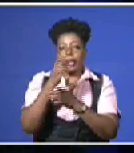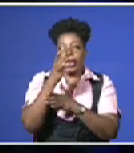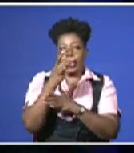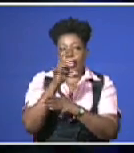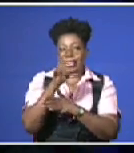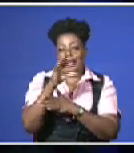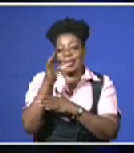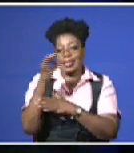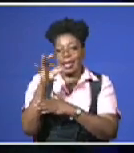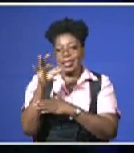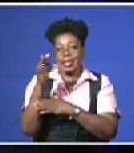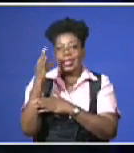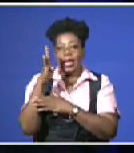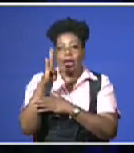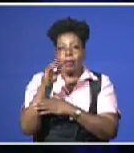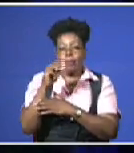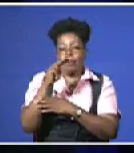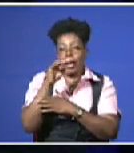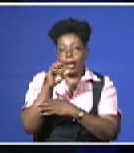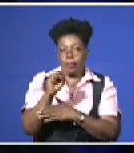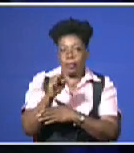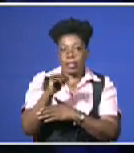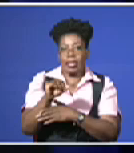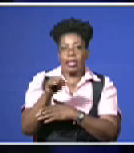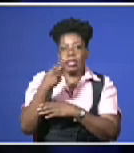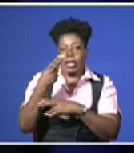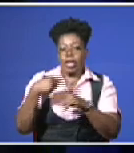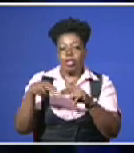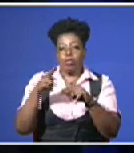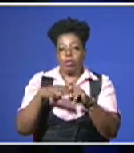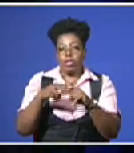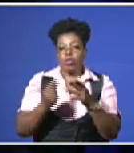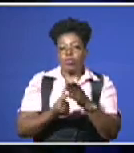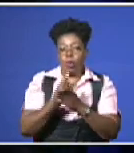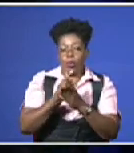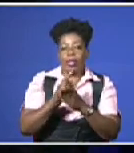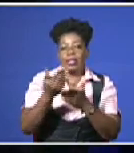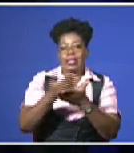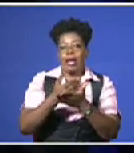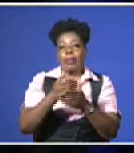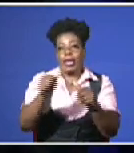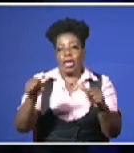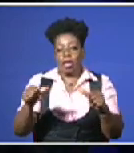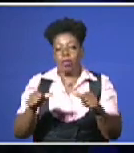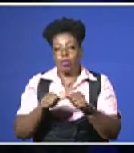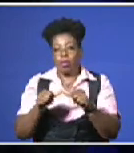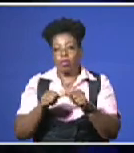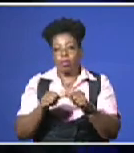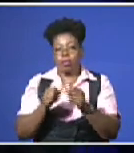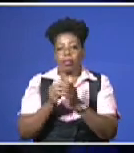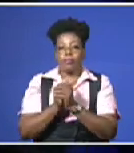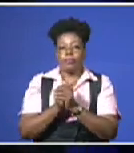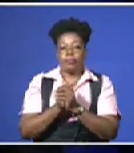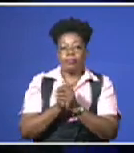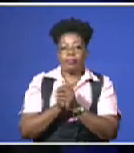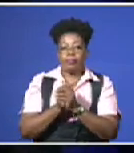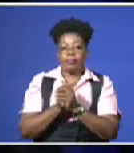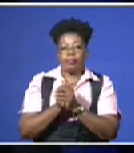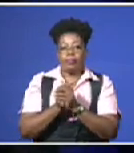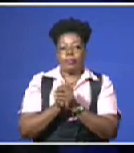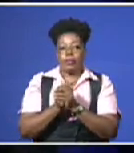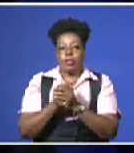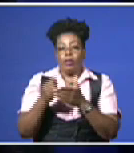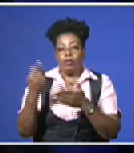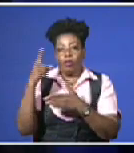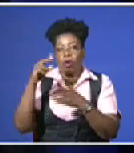2018 and 2019, B.A.M.S.I experienced phenomenal growth in a number of areas, setting the tone for the new and